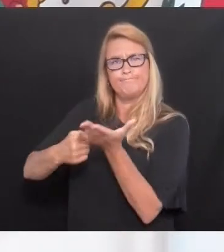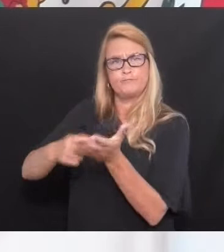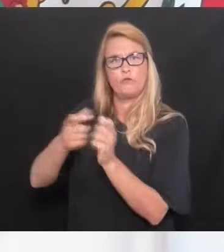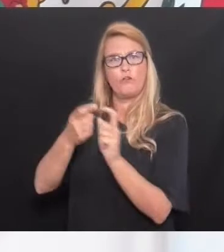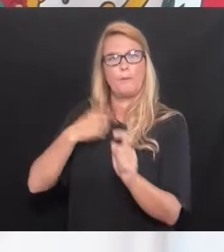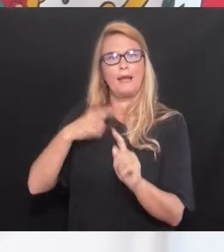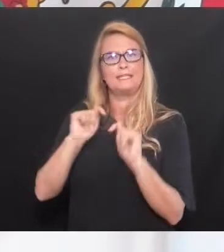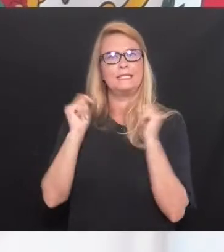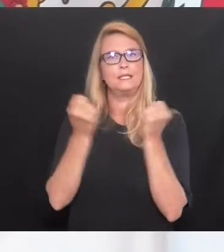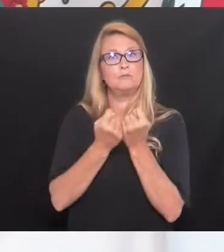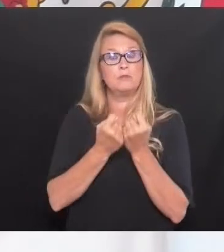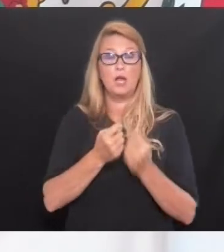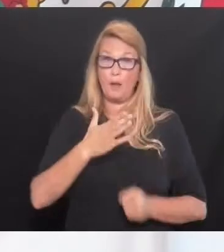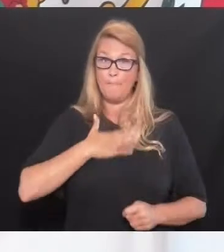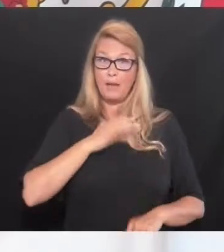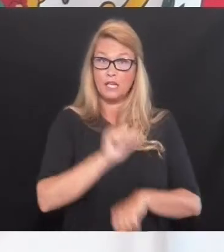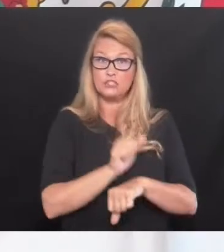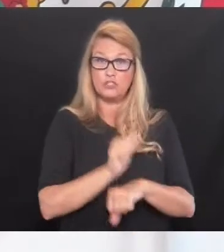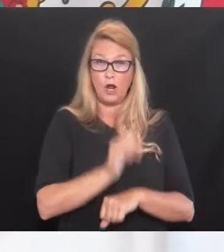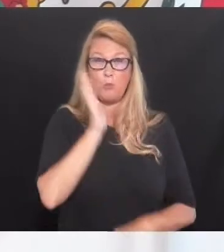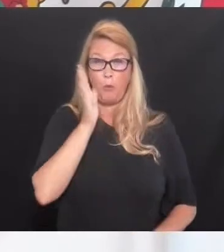my job. And